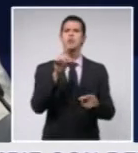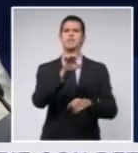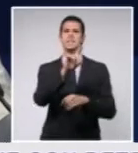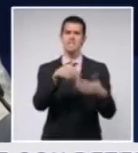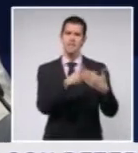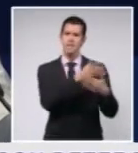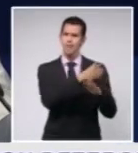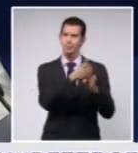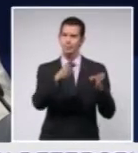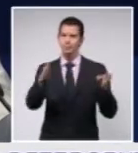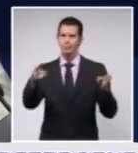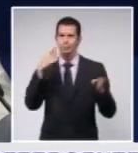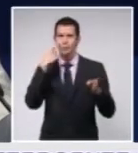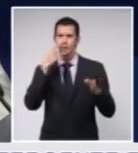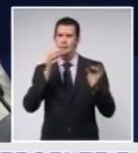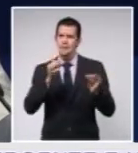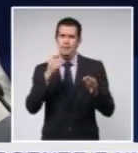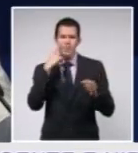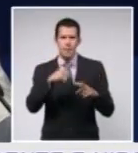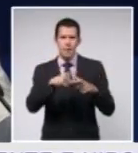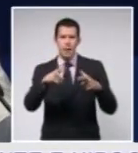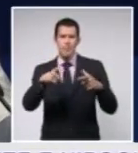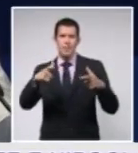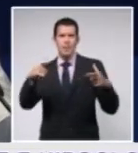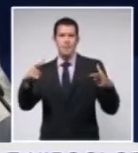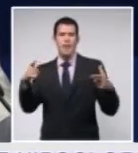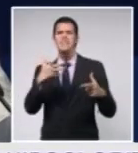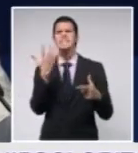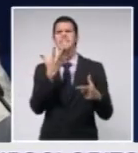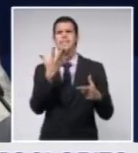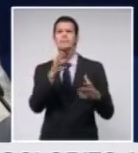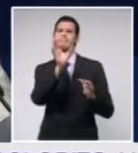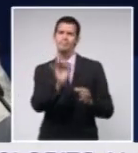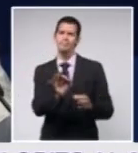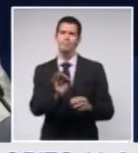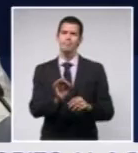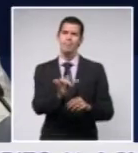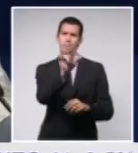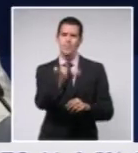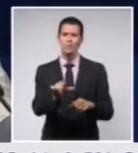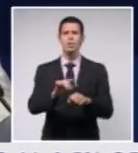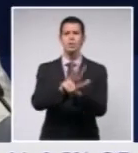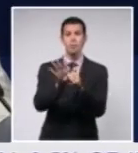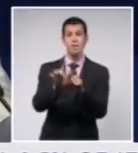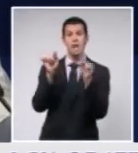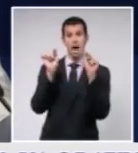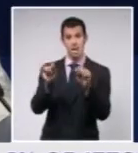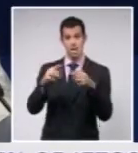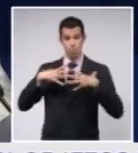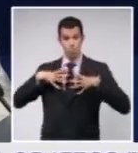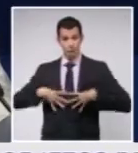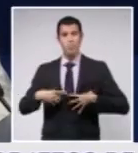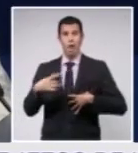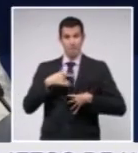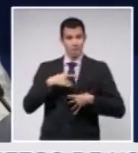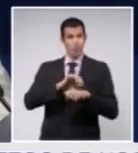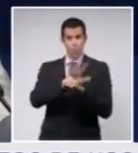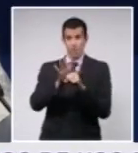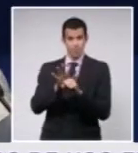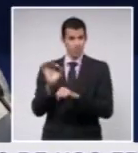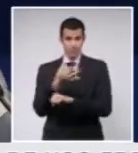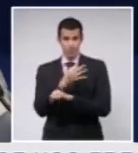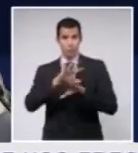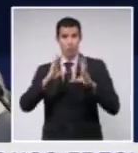85.5%, have recovered from the virus and been discharged from hospital. Meanwhile, 9 people to have